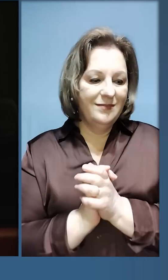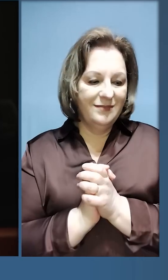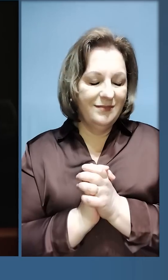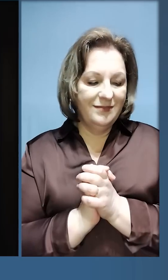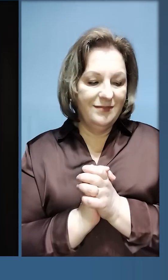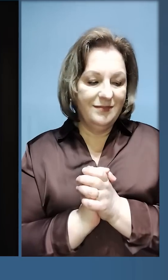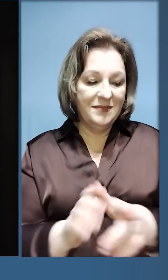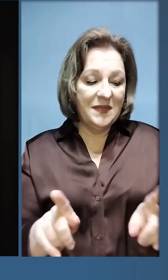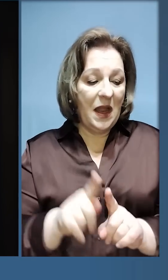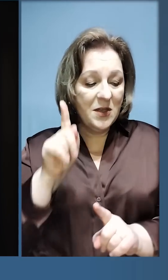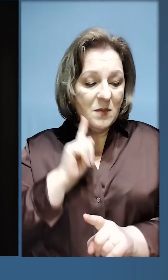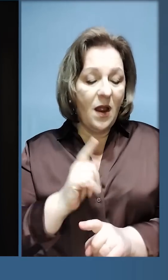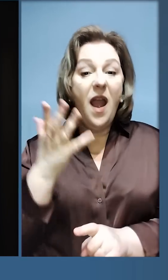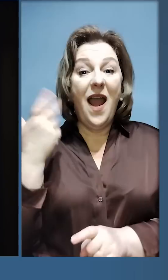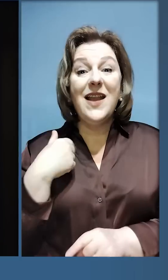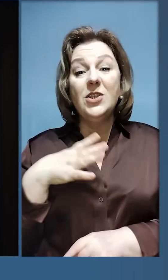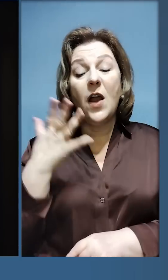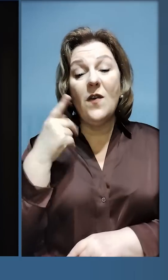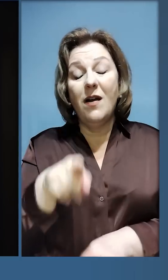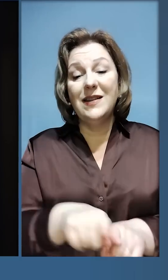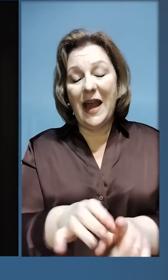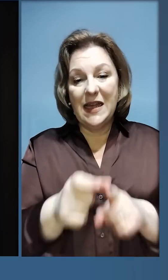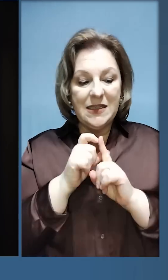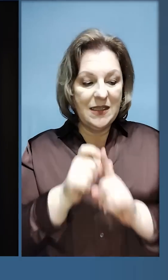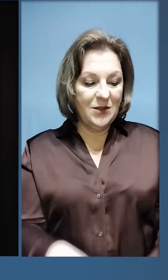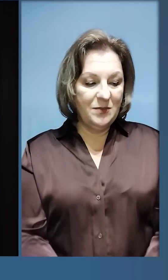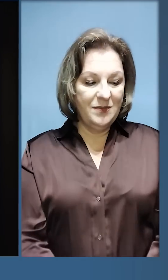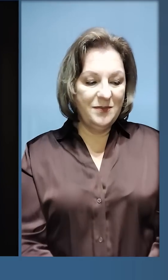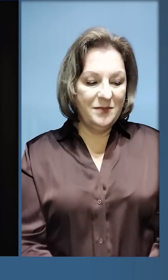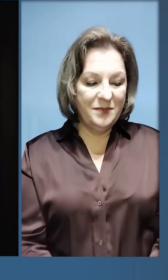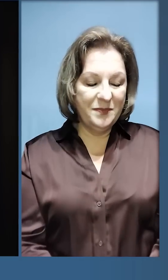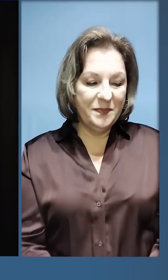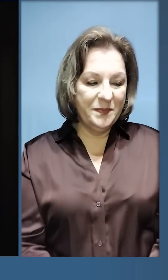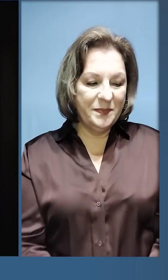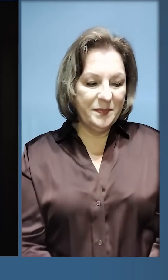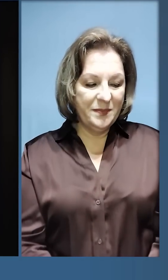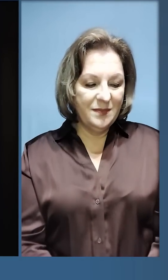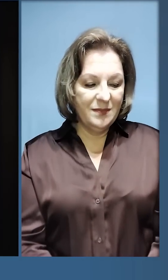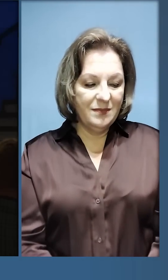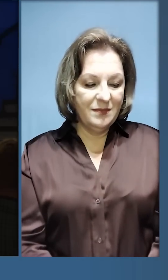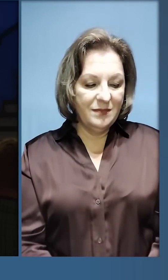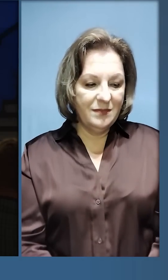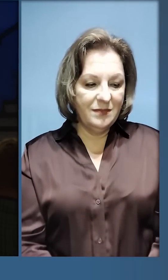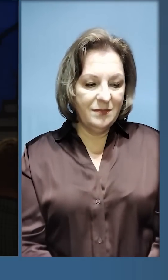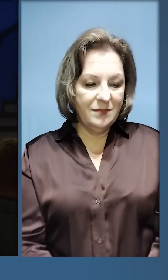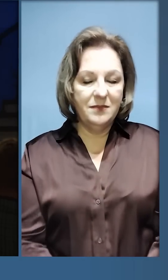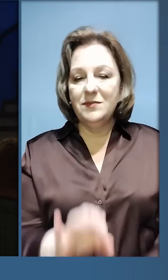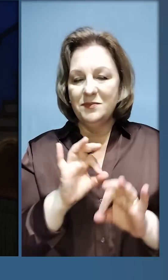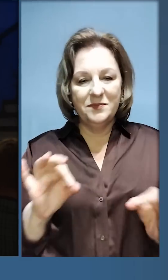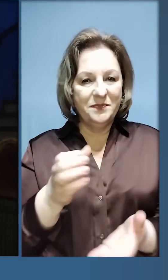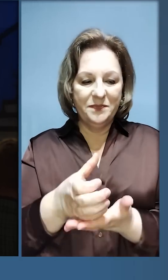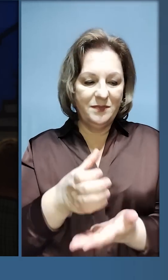is so good. I was waiting when you will say this. But that is your glass. You know? Oh. That